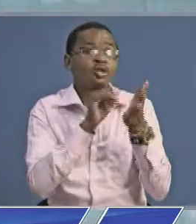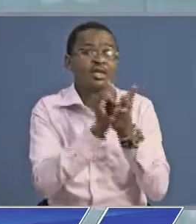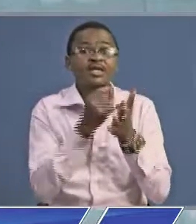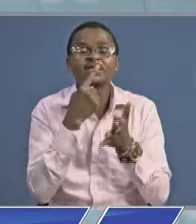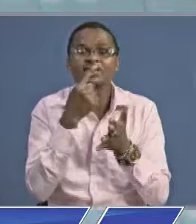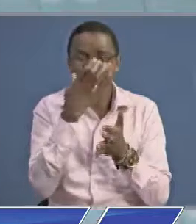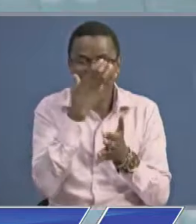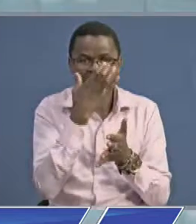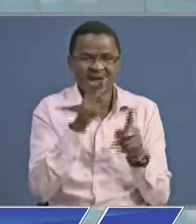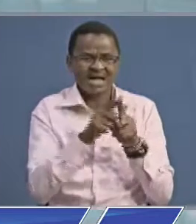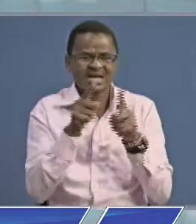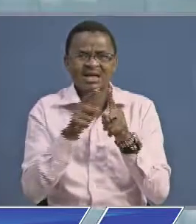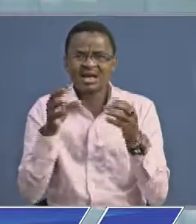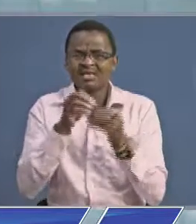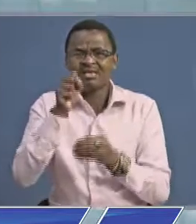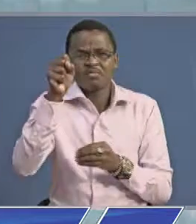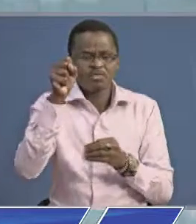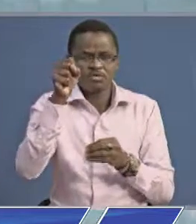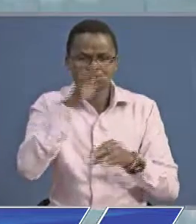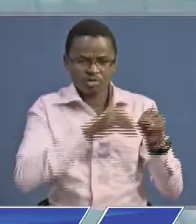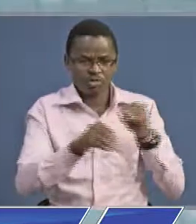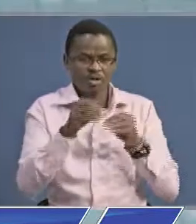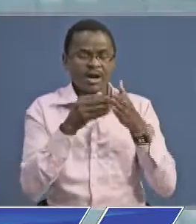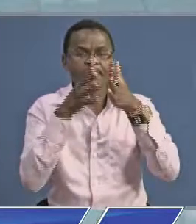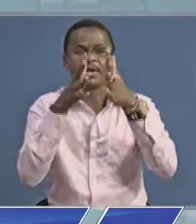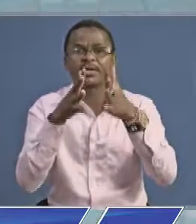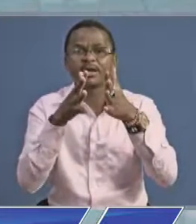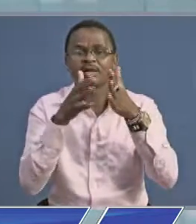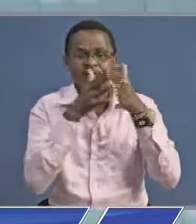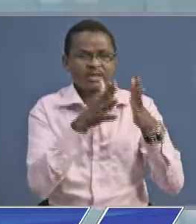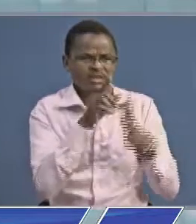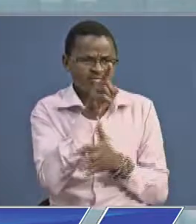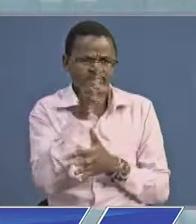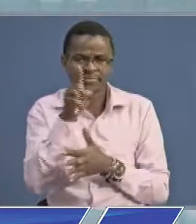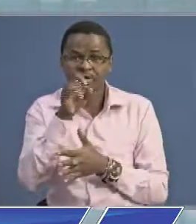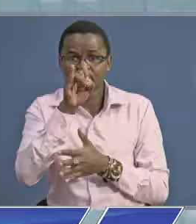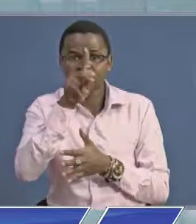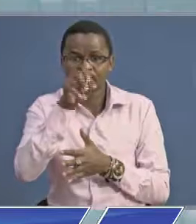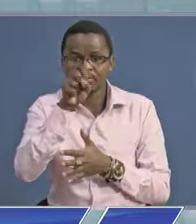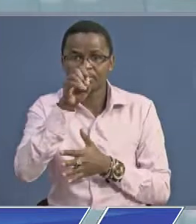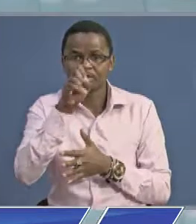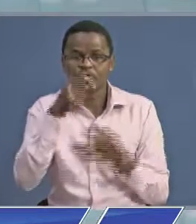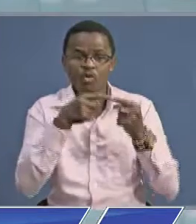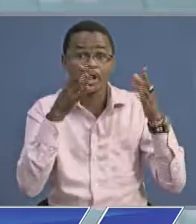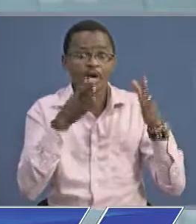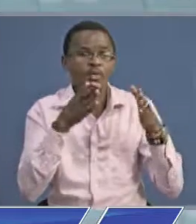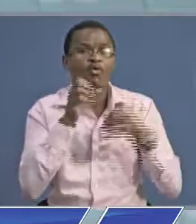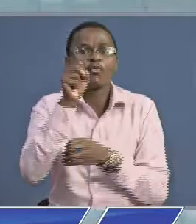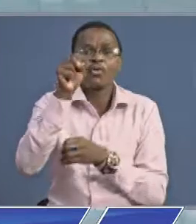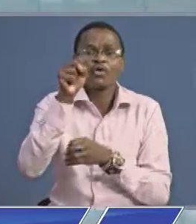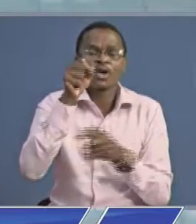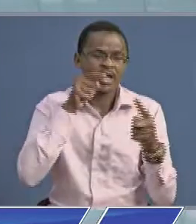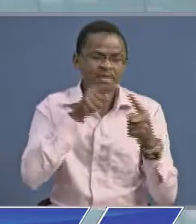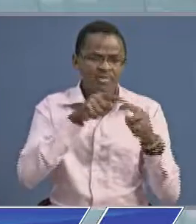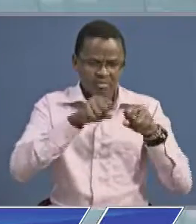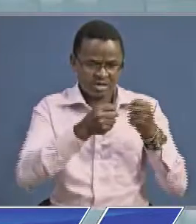Deputy President William Ruto as the most corrupt Kenyan leader. The leaders accused Ipsos of working for Ruto's political enemies in a campaign aimed